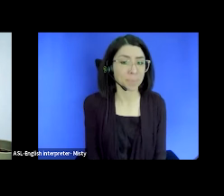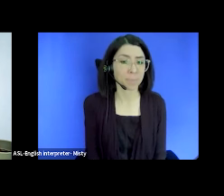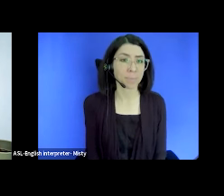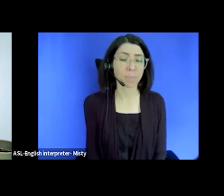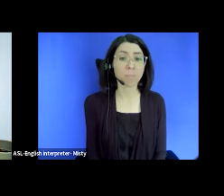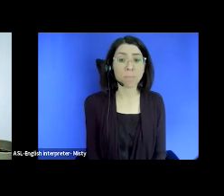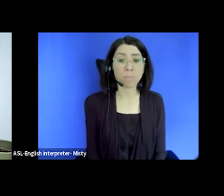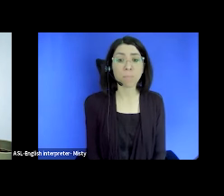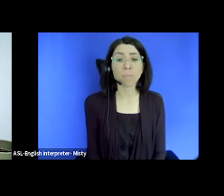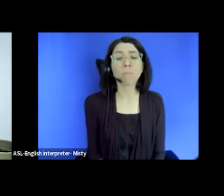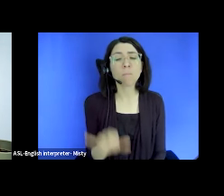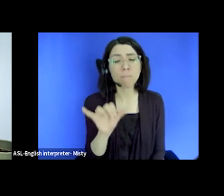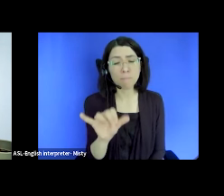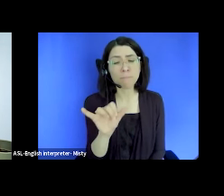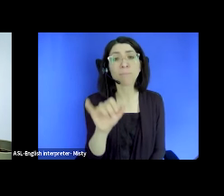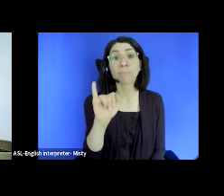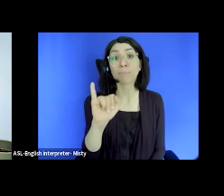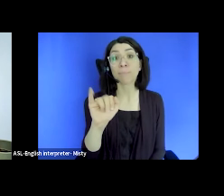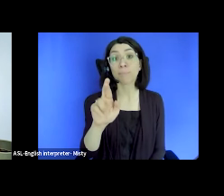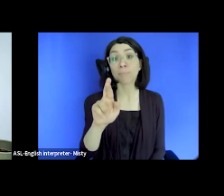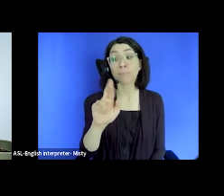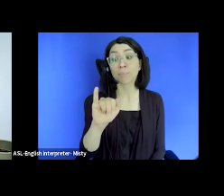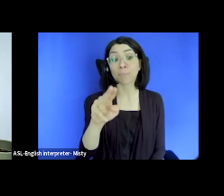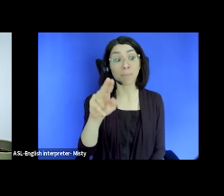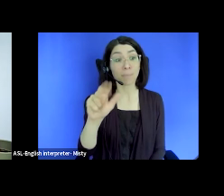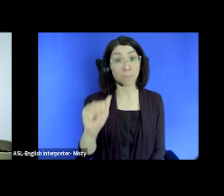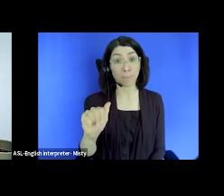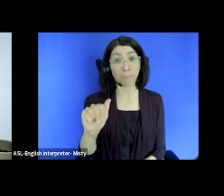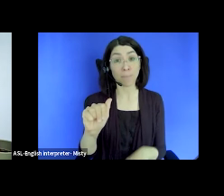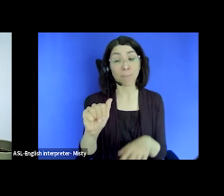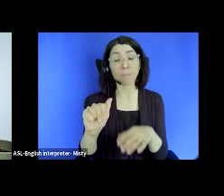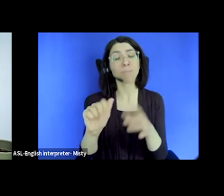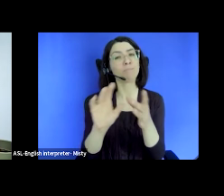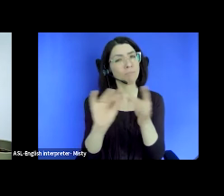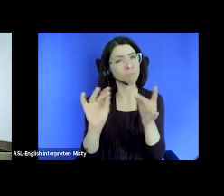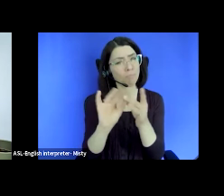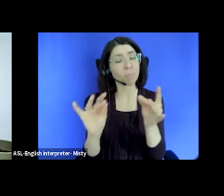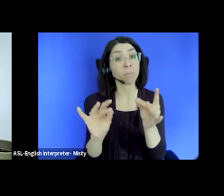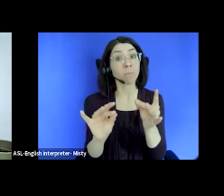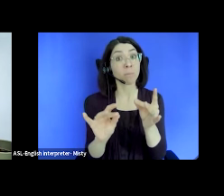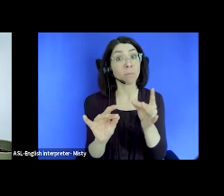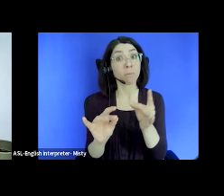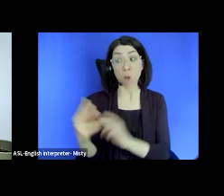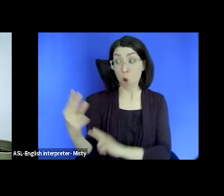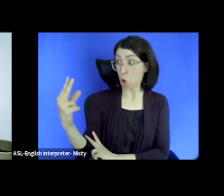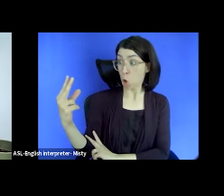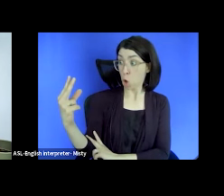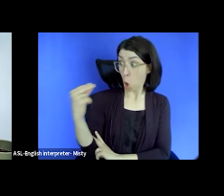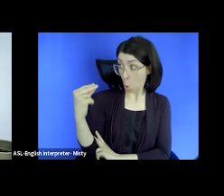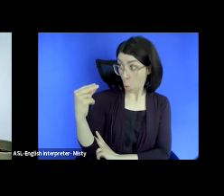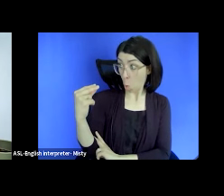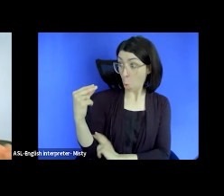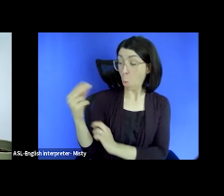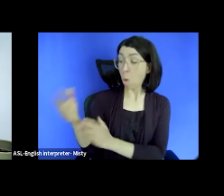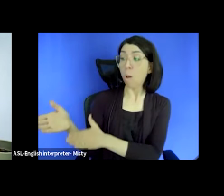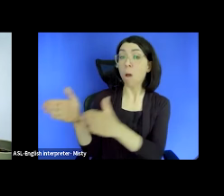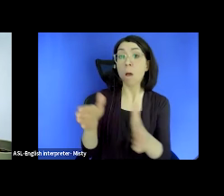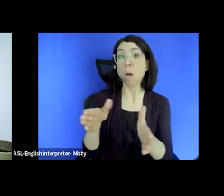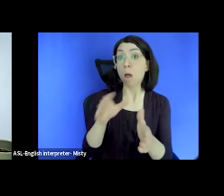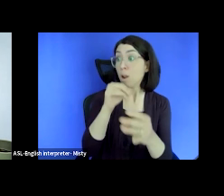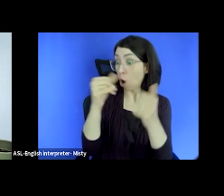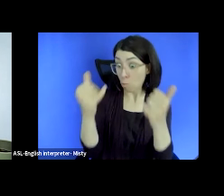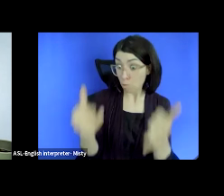Yeah, I'm seeing Arena post. I think it's also important to make a distinction between no and the not right now. So saying not